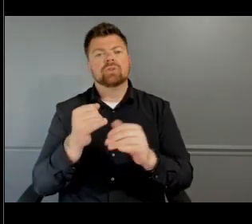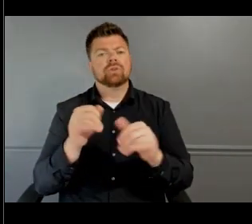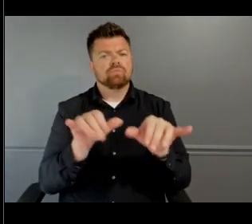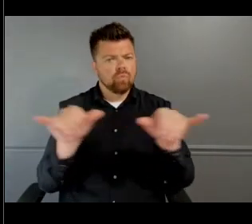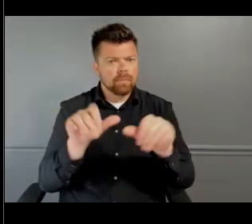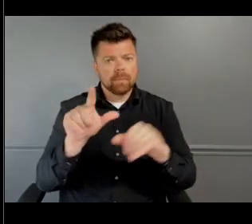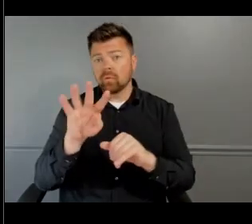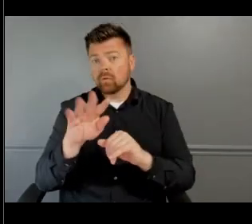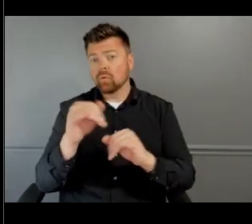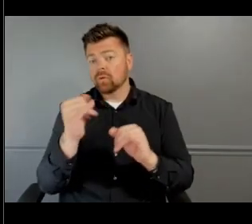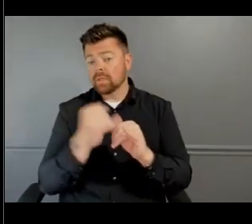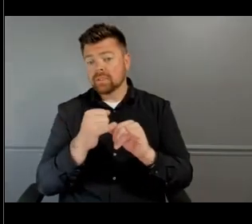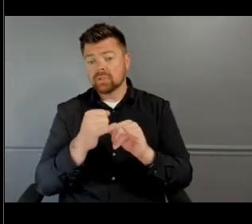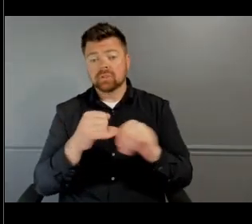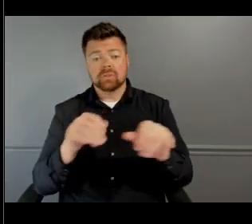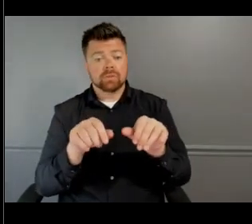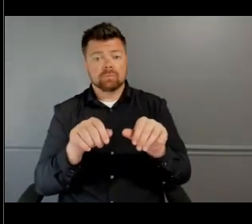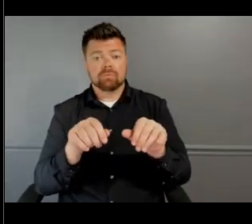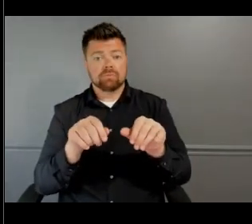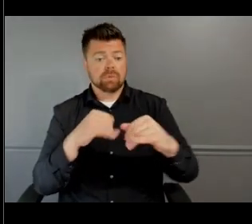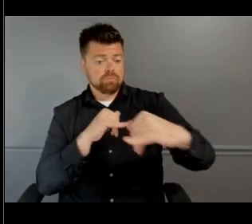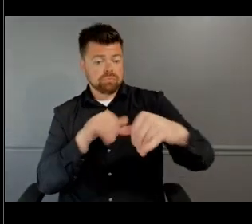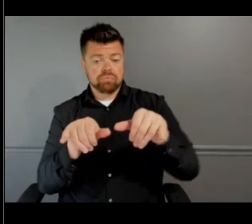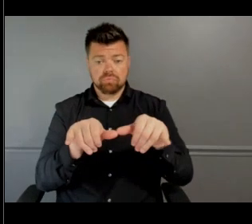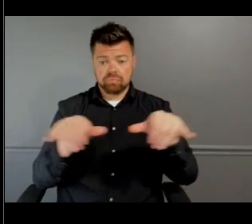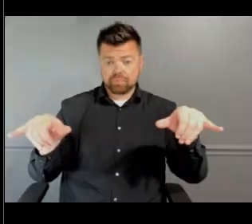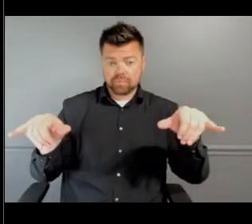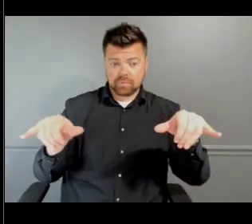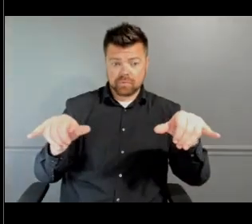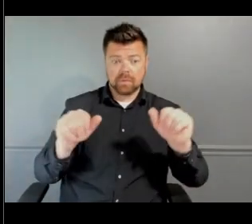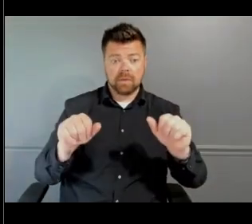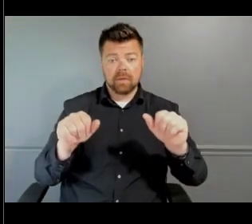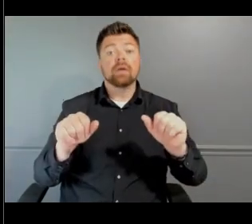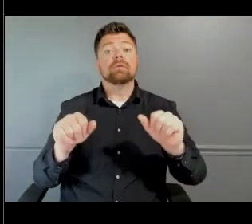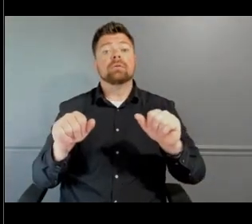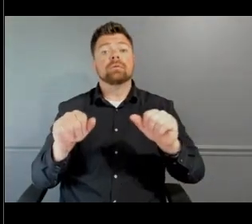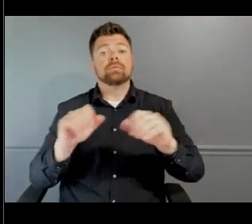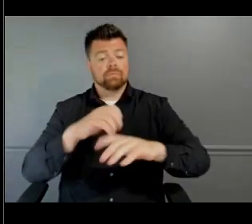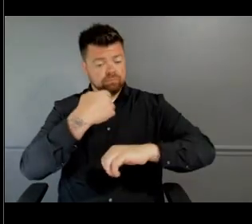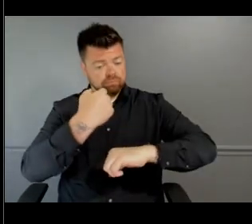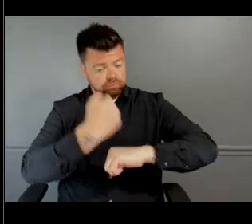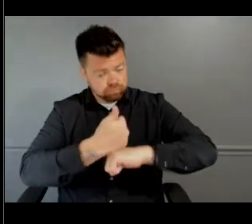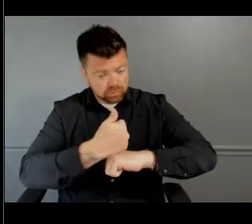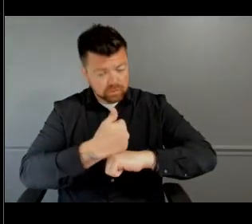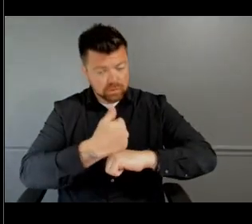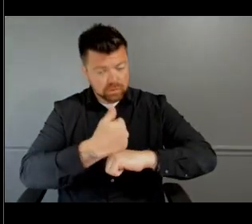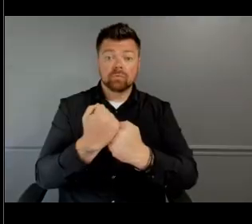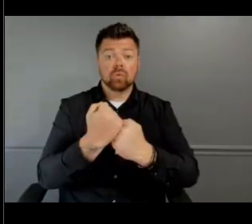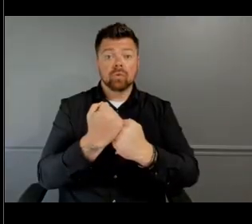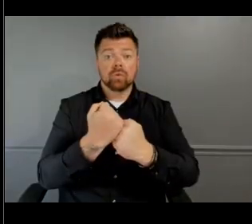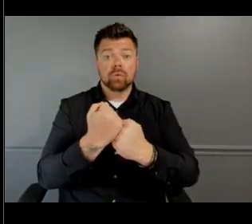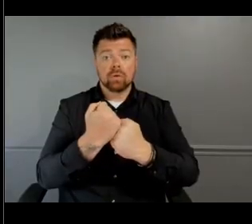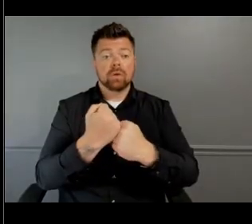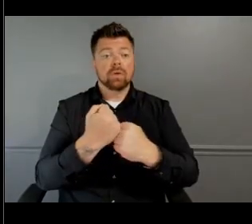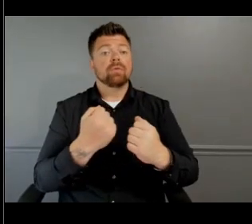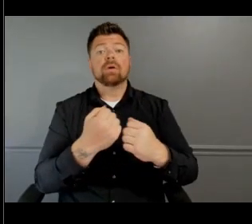24 inches long reinforcing be provided behind and beside